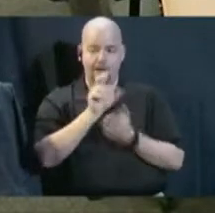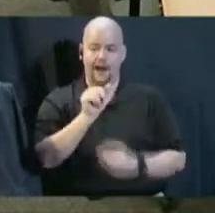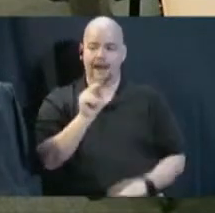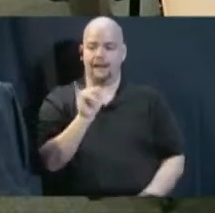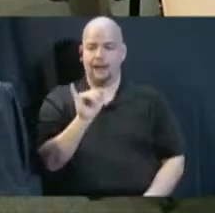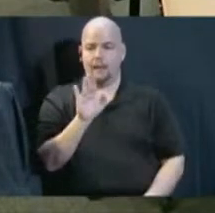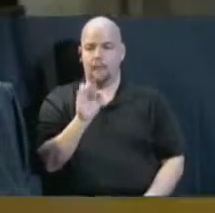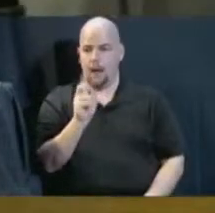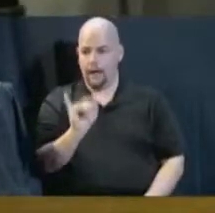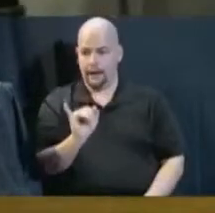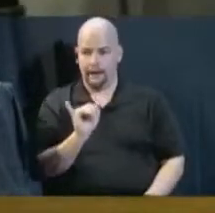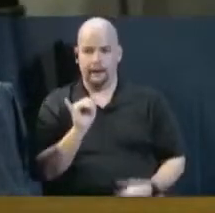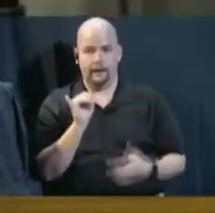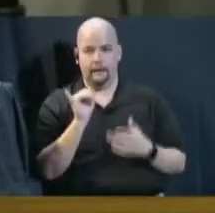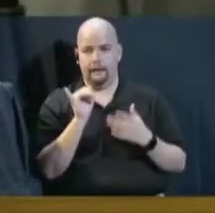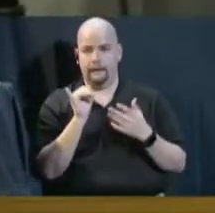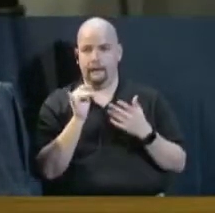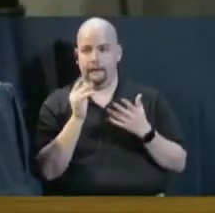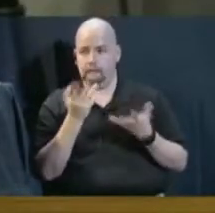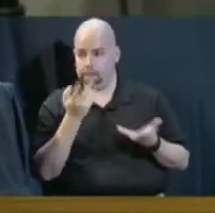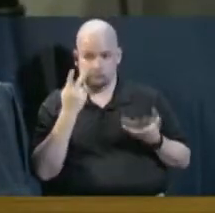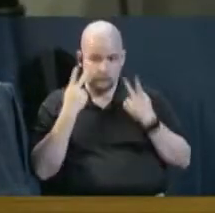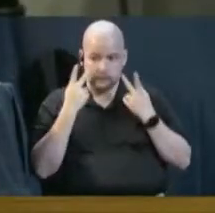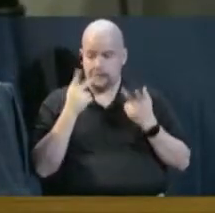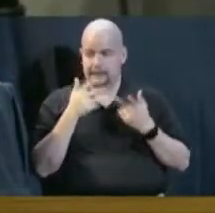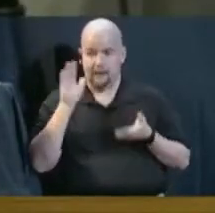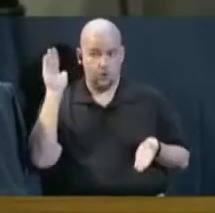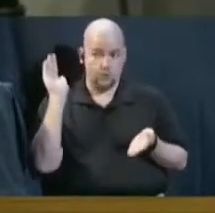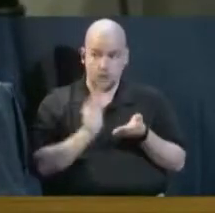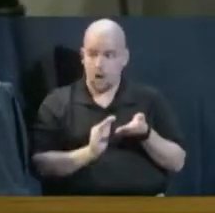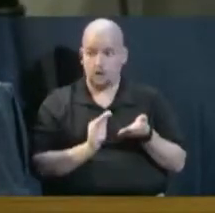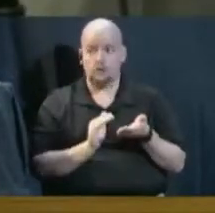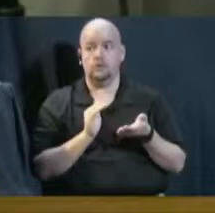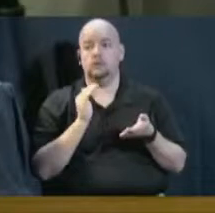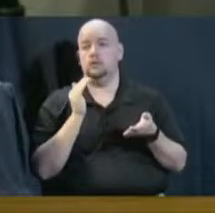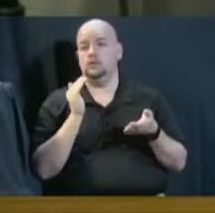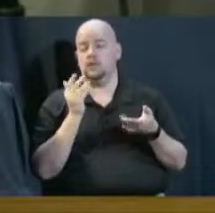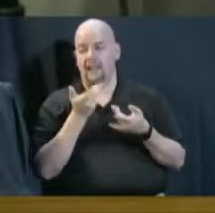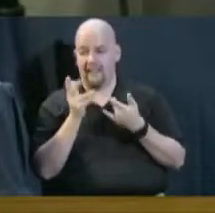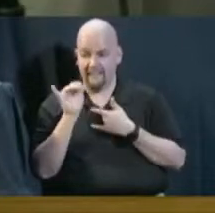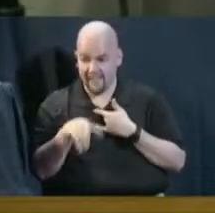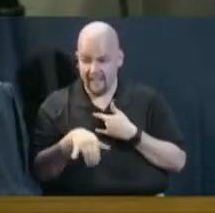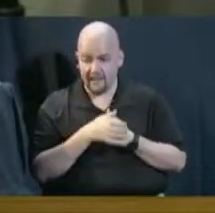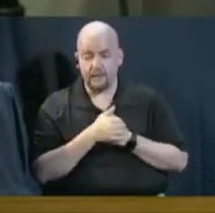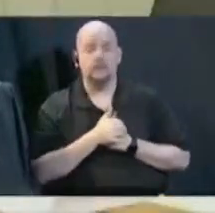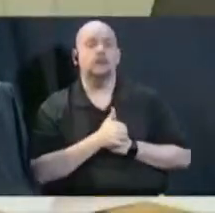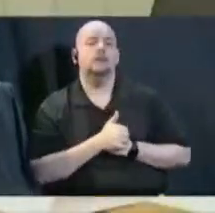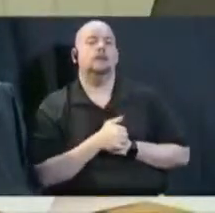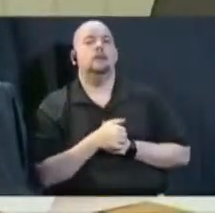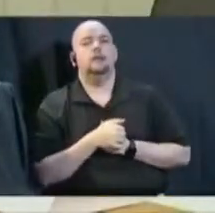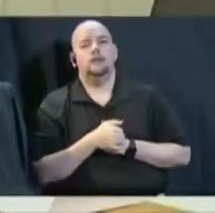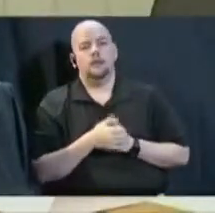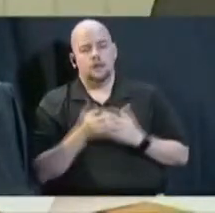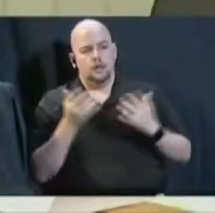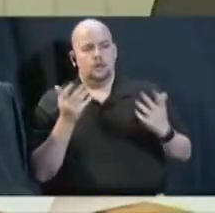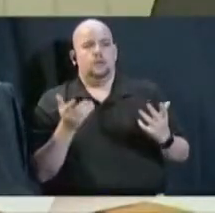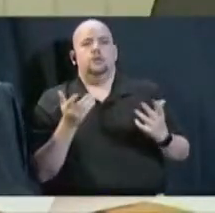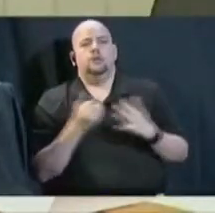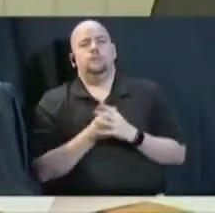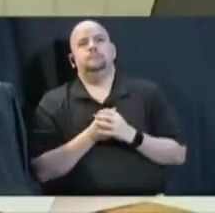and that sort of stuff? I didn't know if we've seen any reduction in. We have,